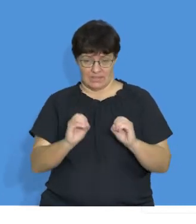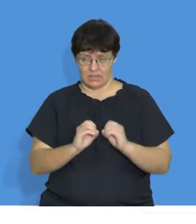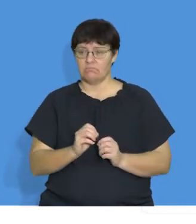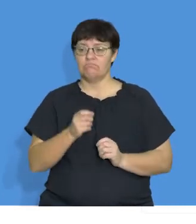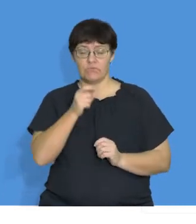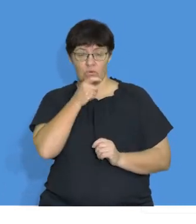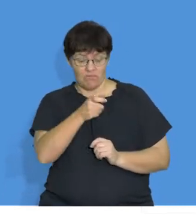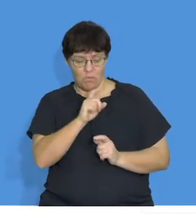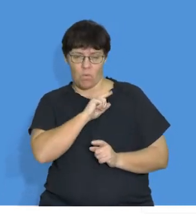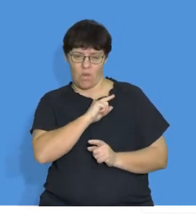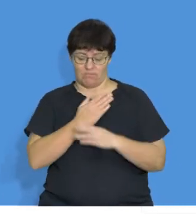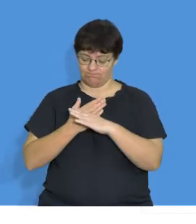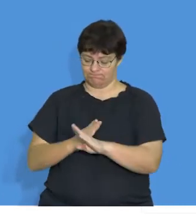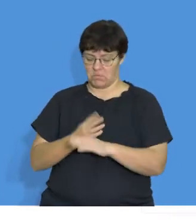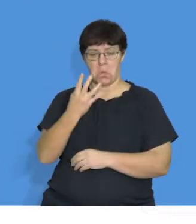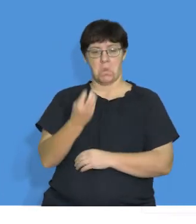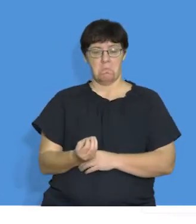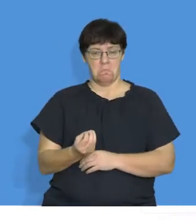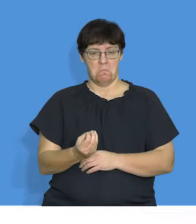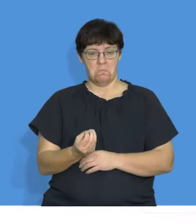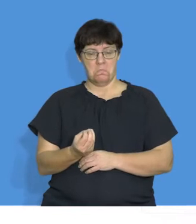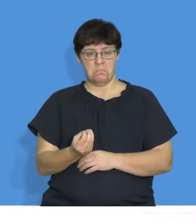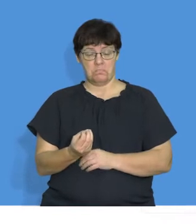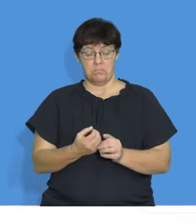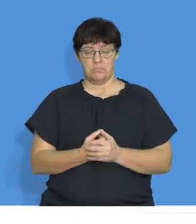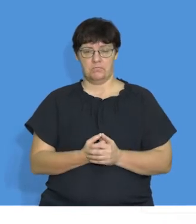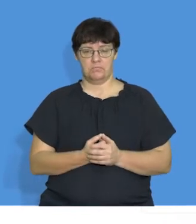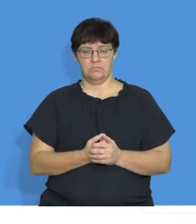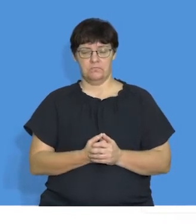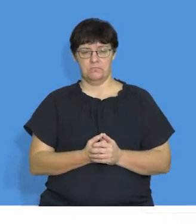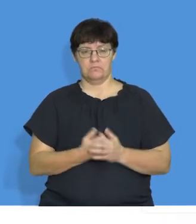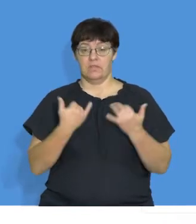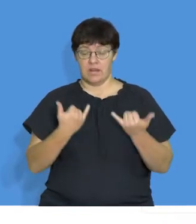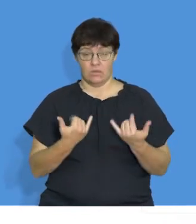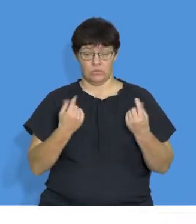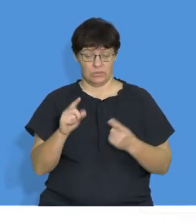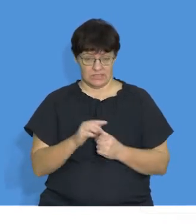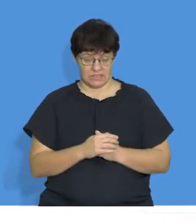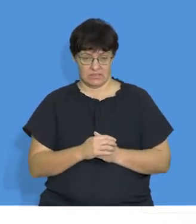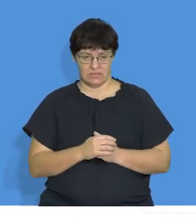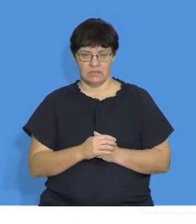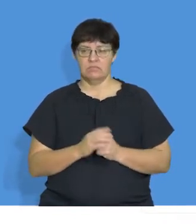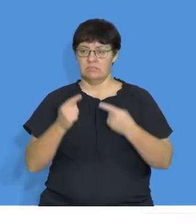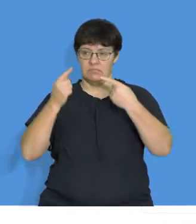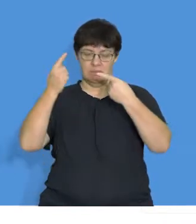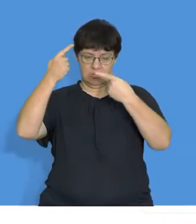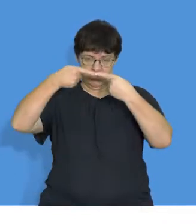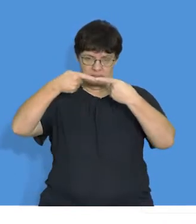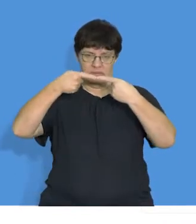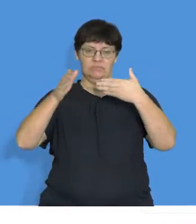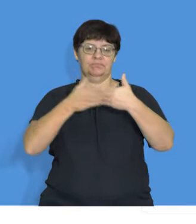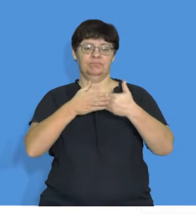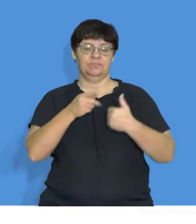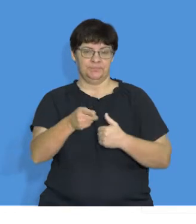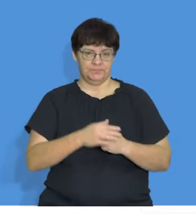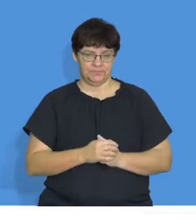confirm the resistance of the light bulb is 6 ohms. Right, so what we're going to do now, we're going to close the